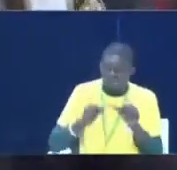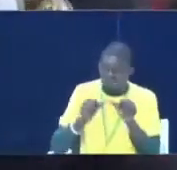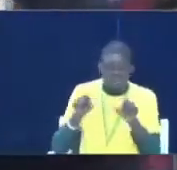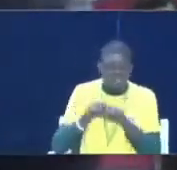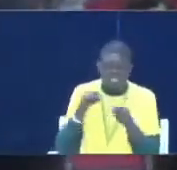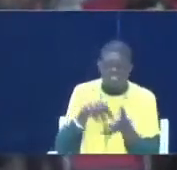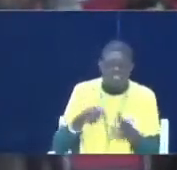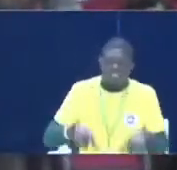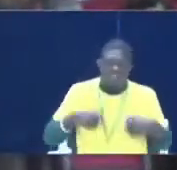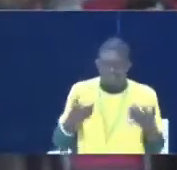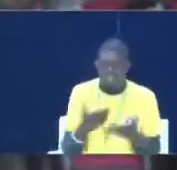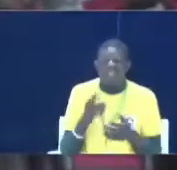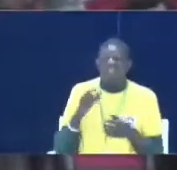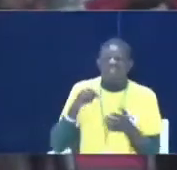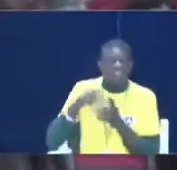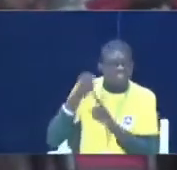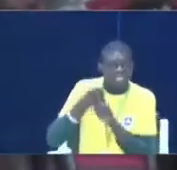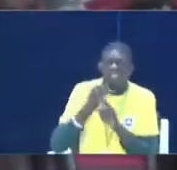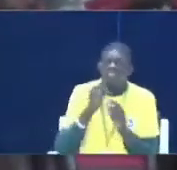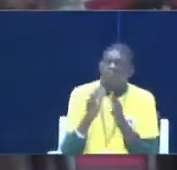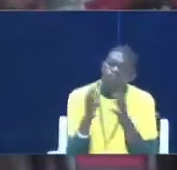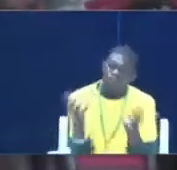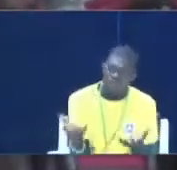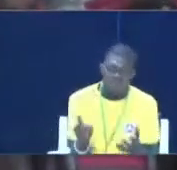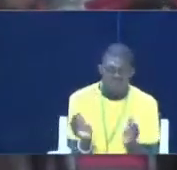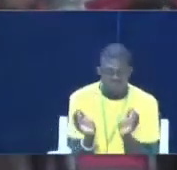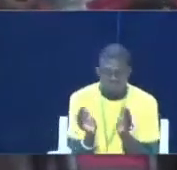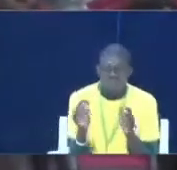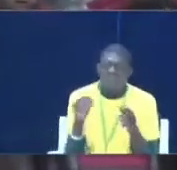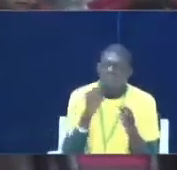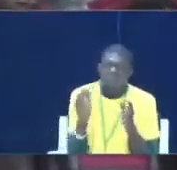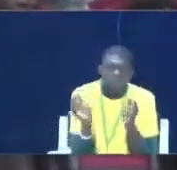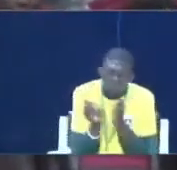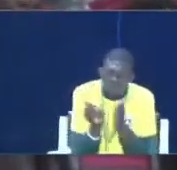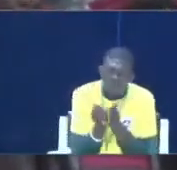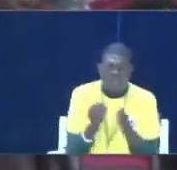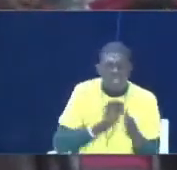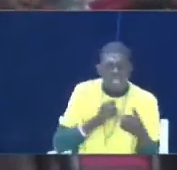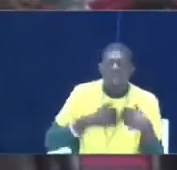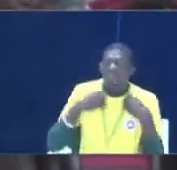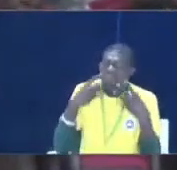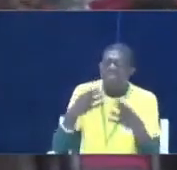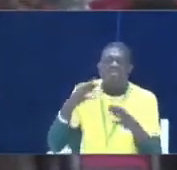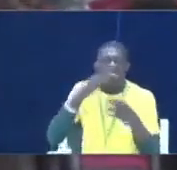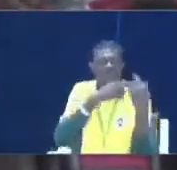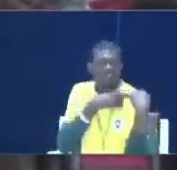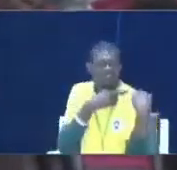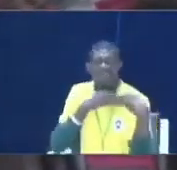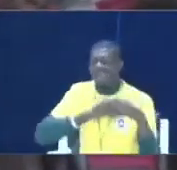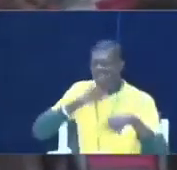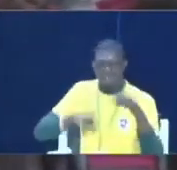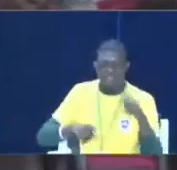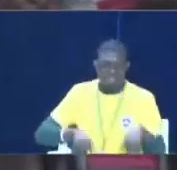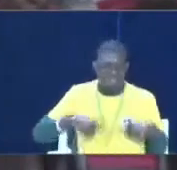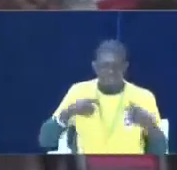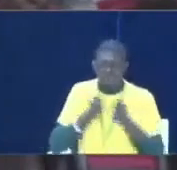living here. This salary is too small for me. I have responsibilities and I can't continue to live with this salary. I